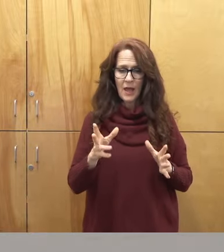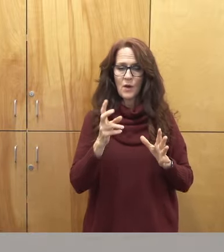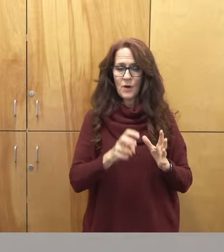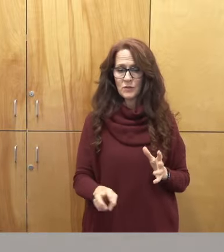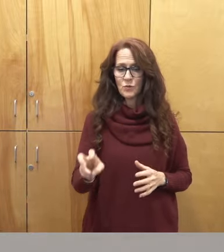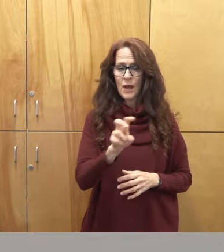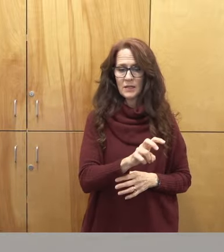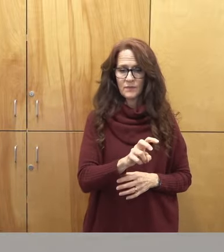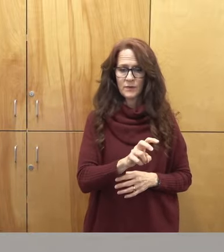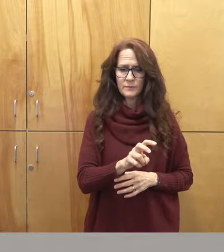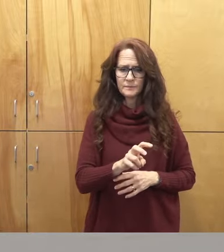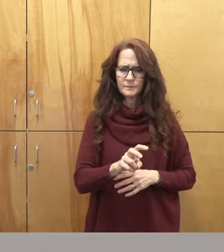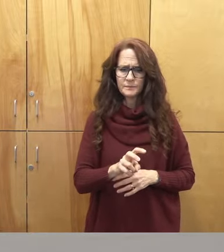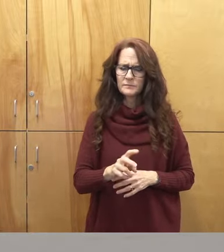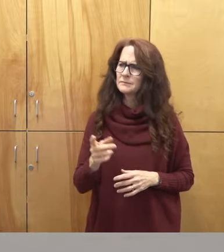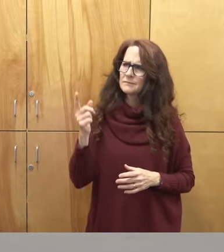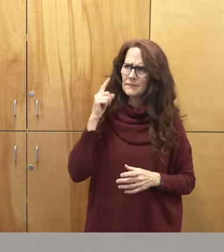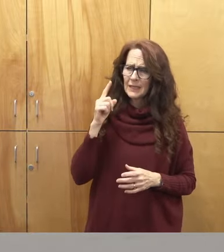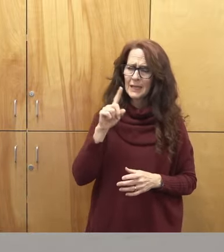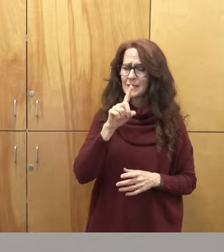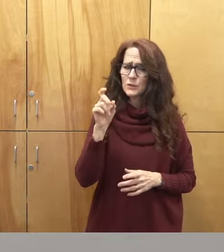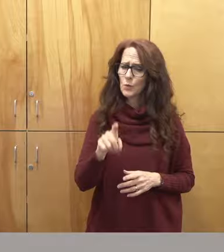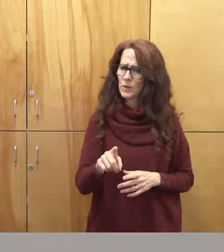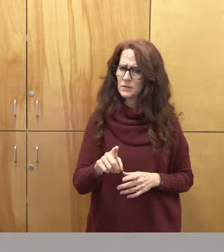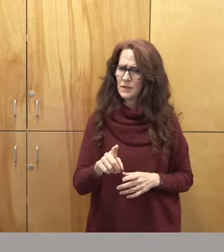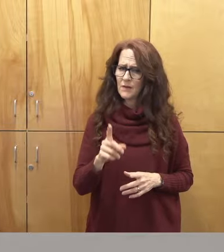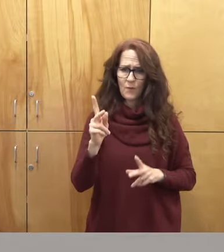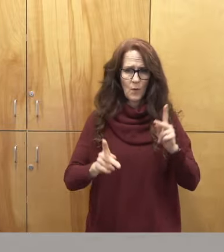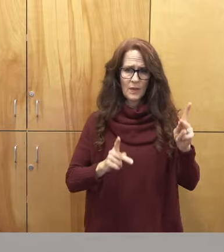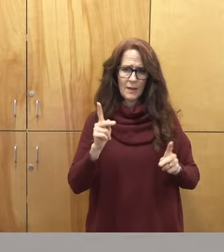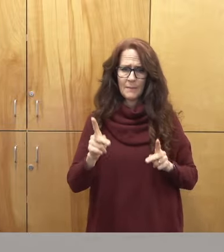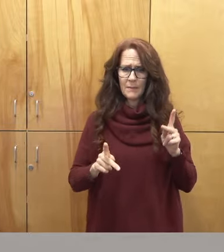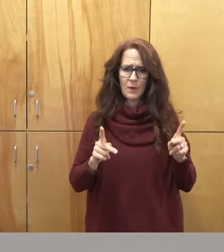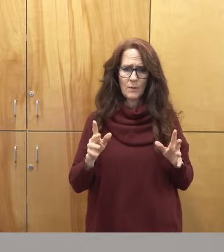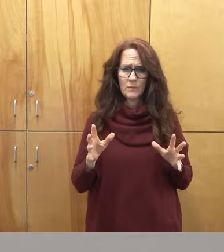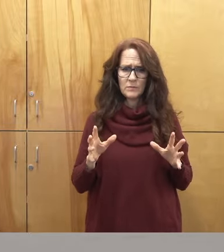transfer. And I think it's just a question of really for the public is